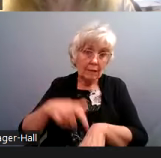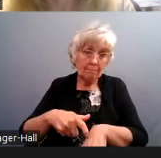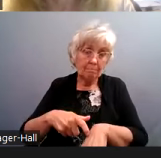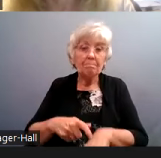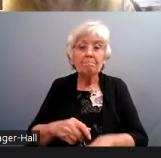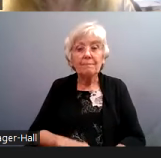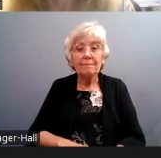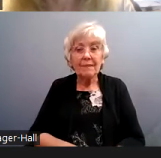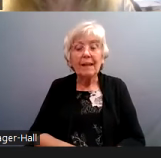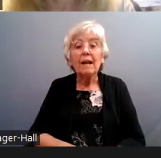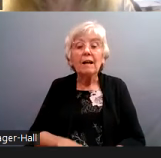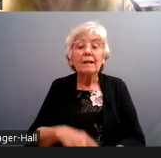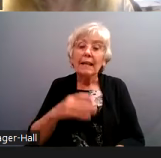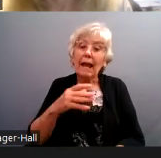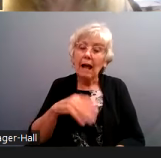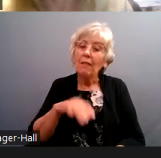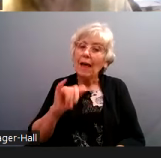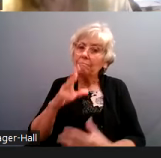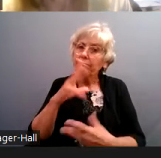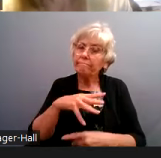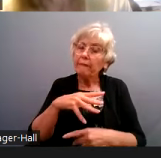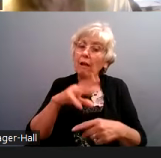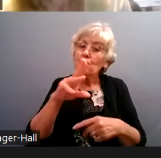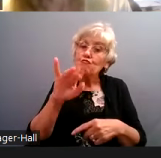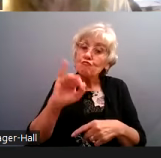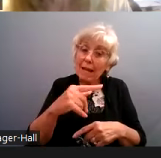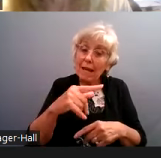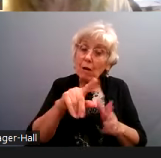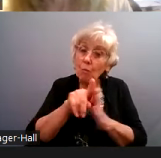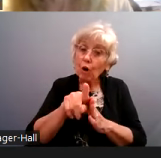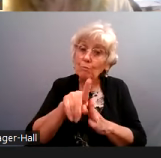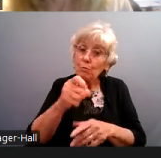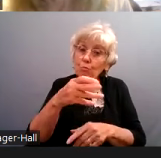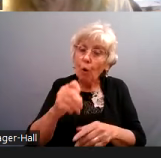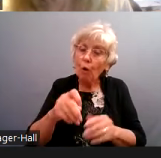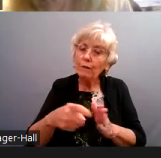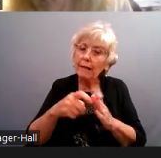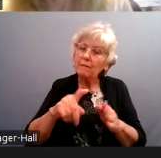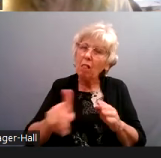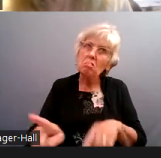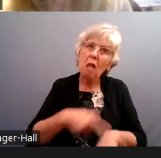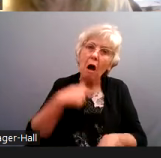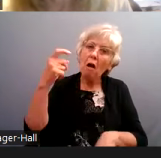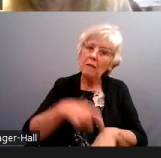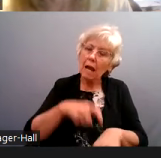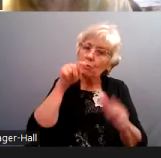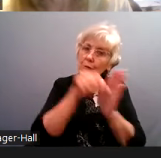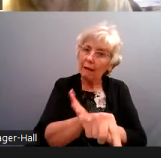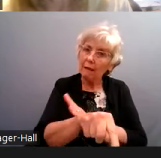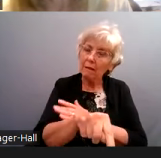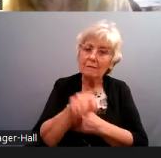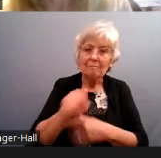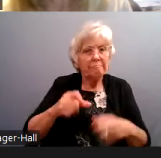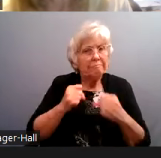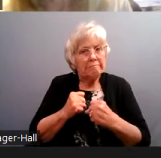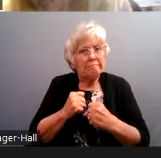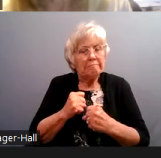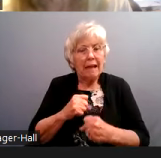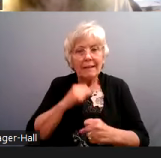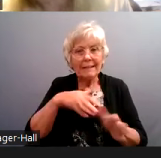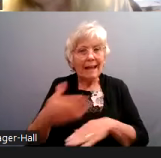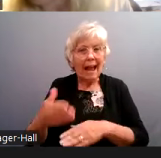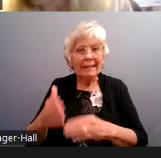unfortunately for the ringworm spores, it takes a long time to kill it because it's really hardy in the environment. That's probably something I don't know